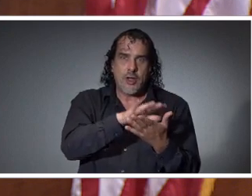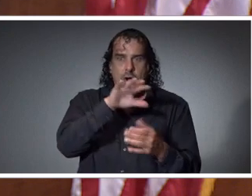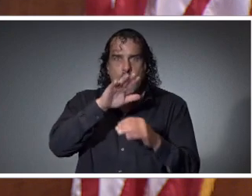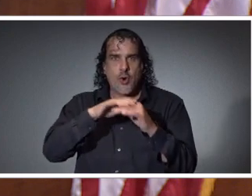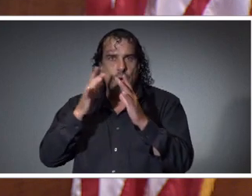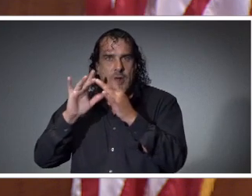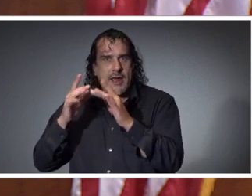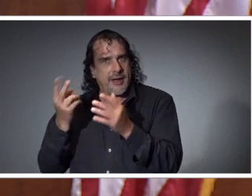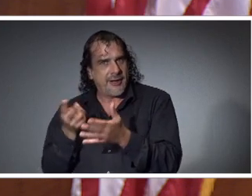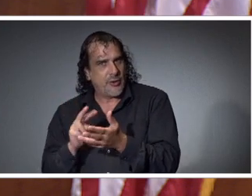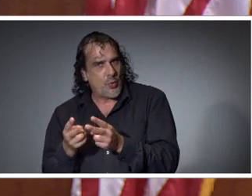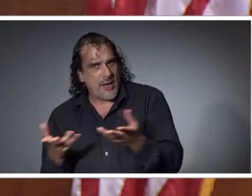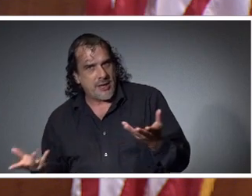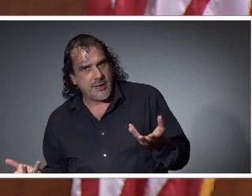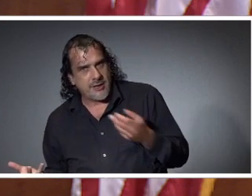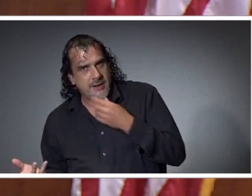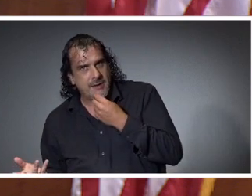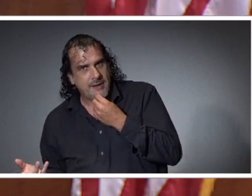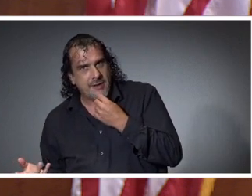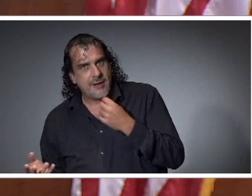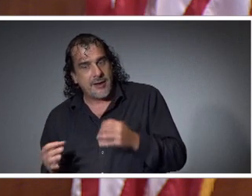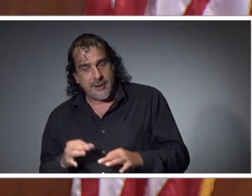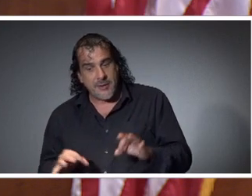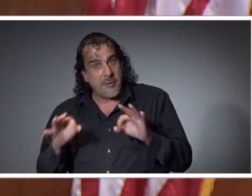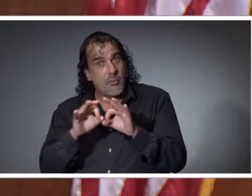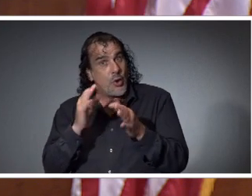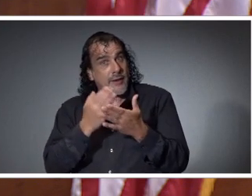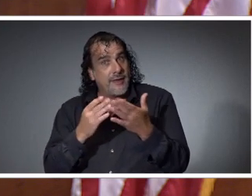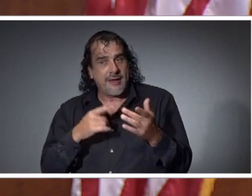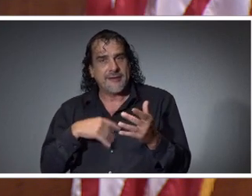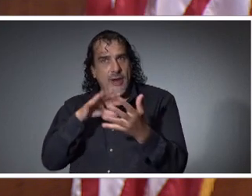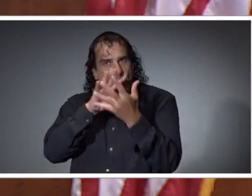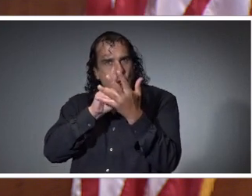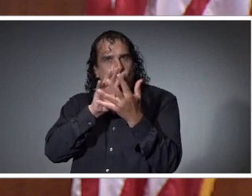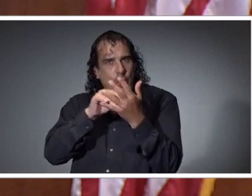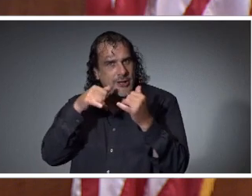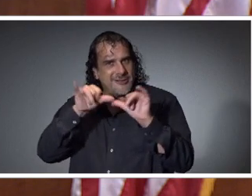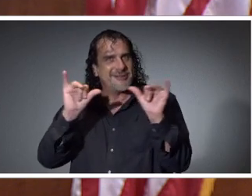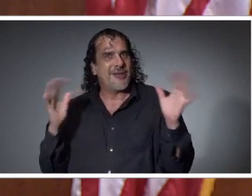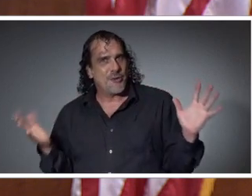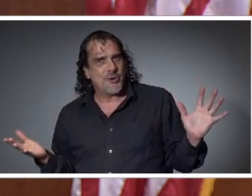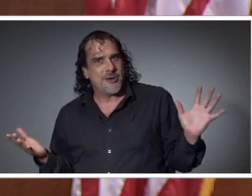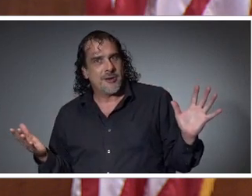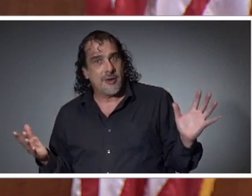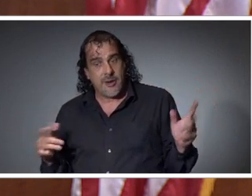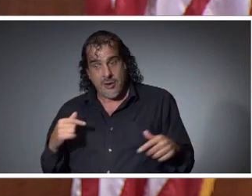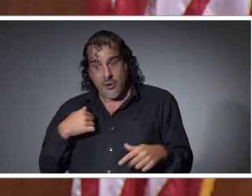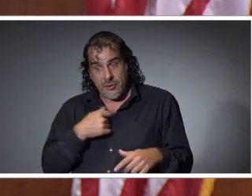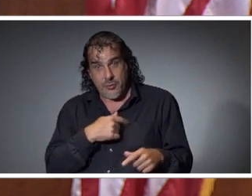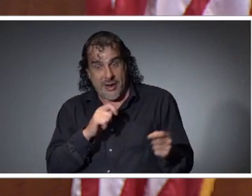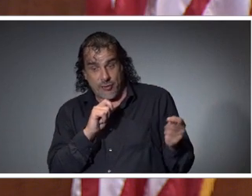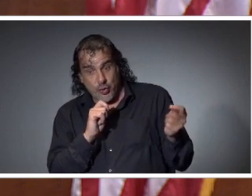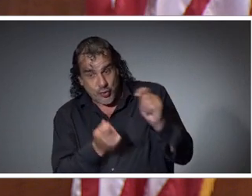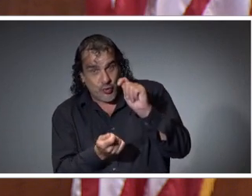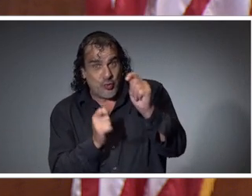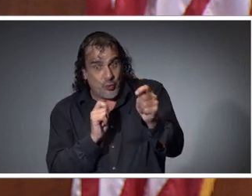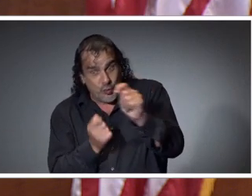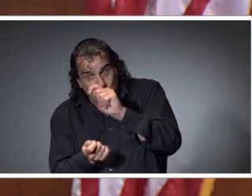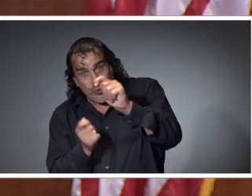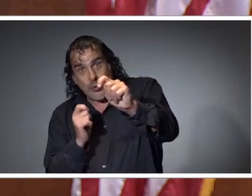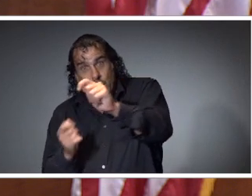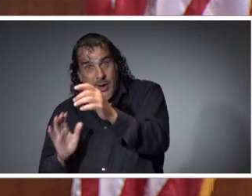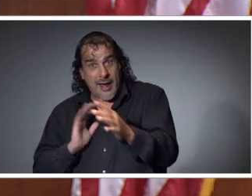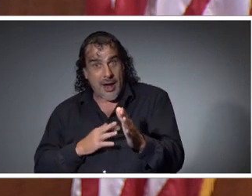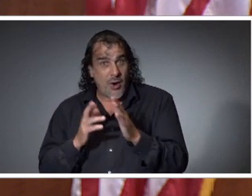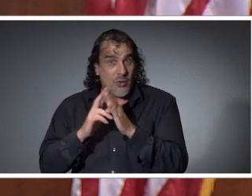learning, and the most important word there is that they are learning. And so are we going to have to tweak our